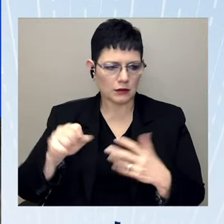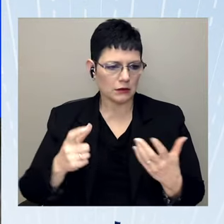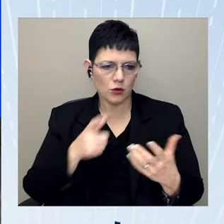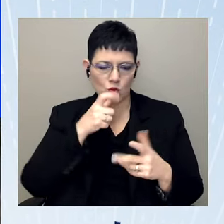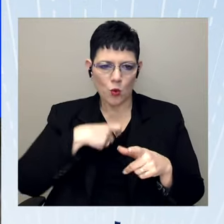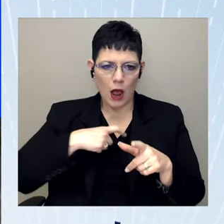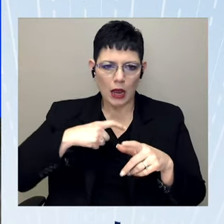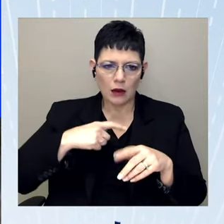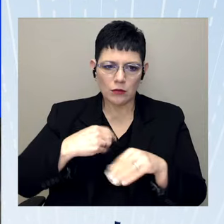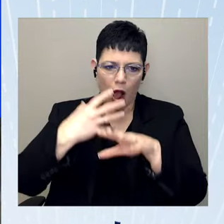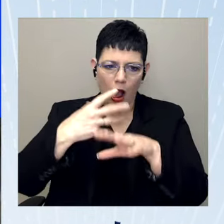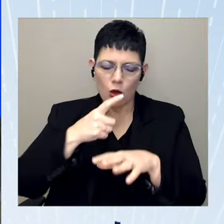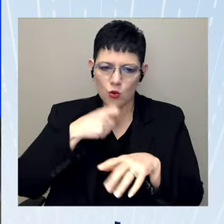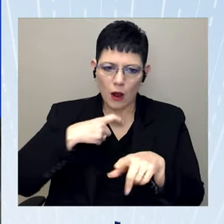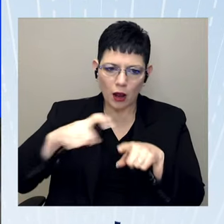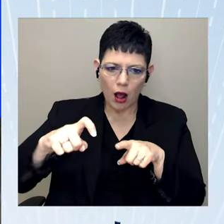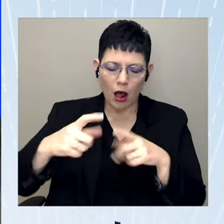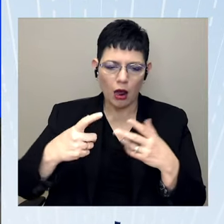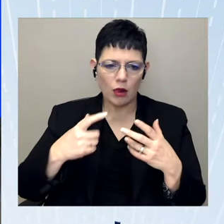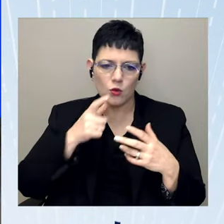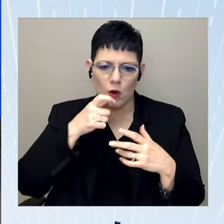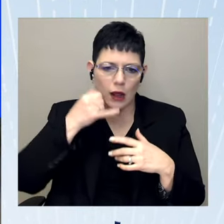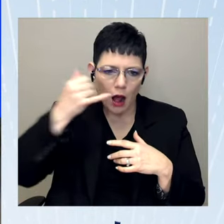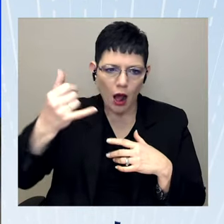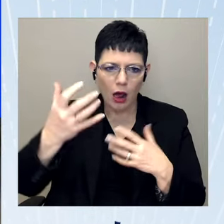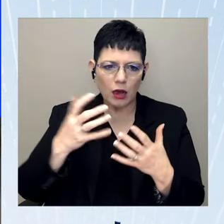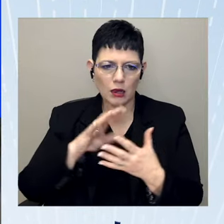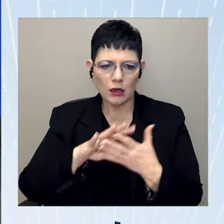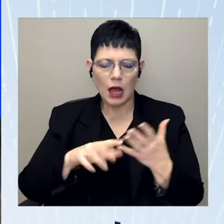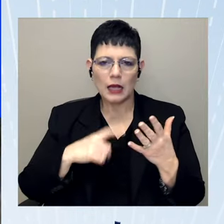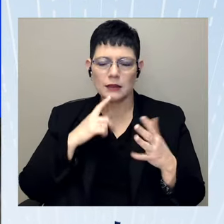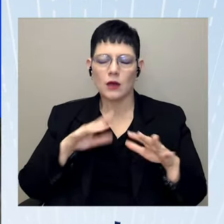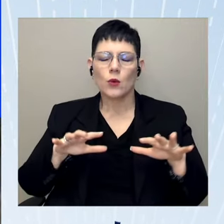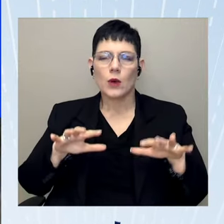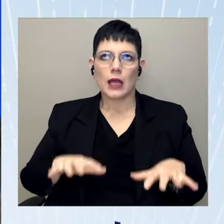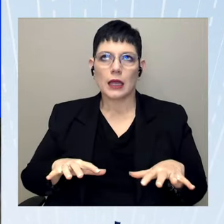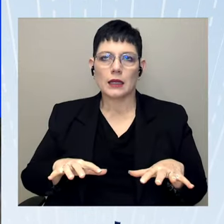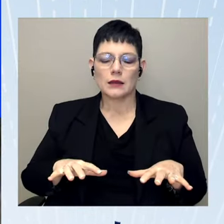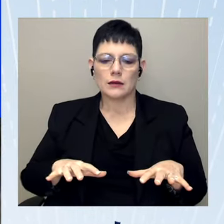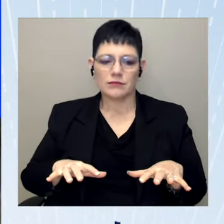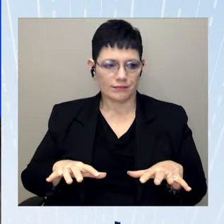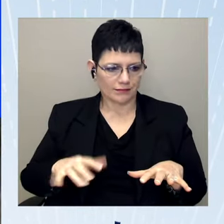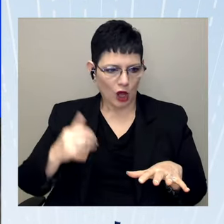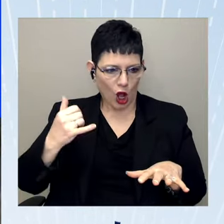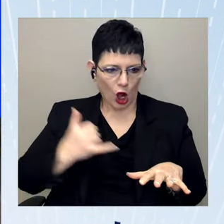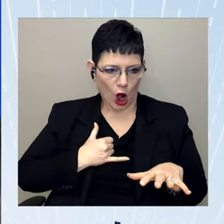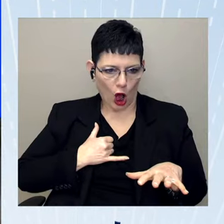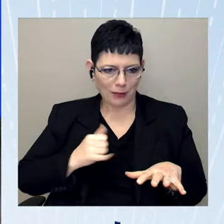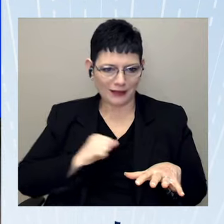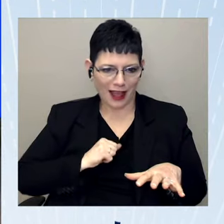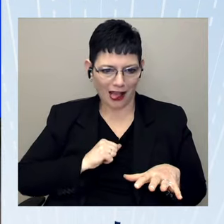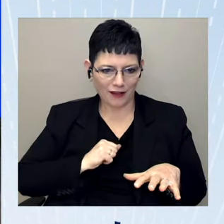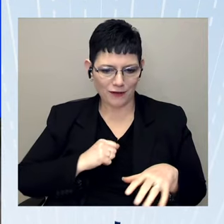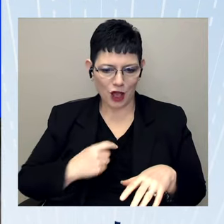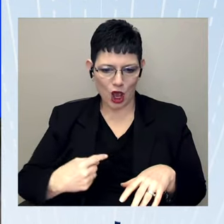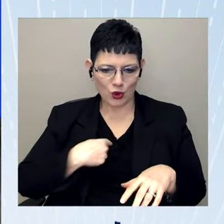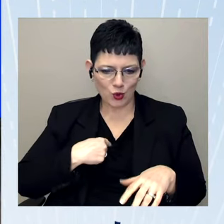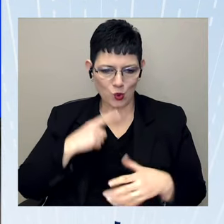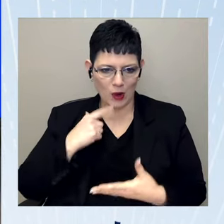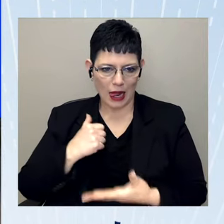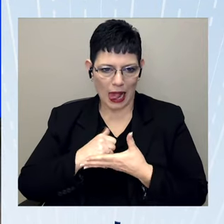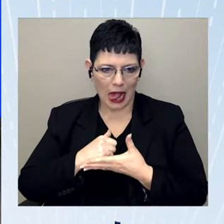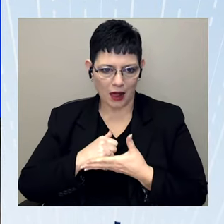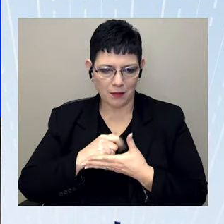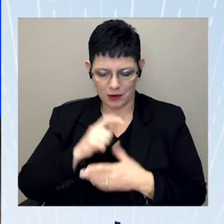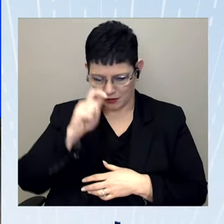help me? Then I rationalized the situation and I said, you're who I'm going to call. You're who's going to help me. So I took off my daughter hat and my